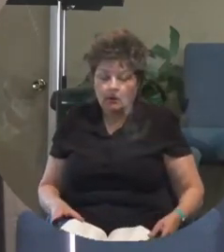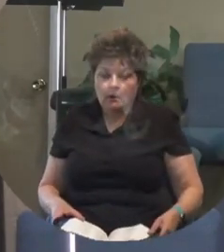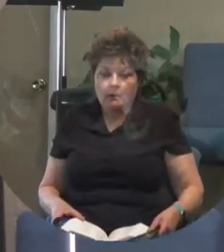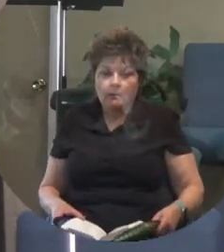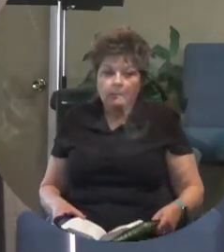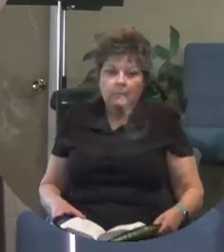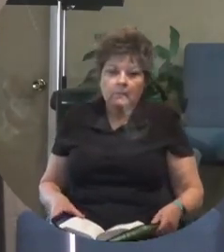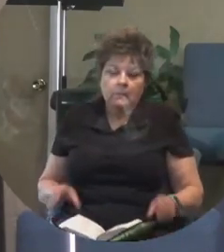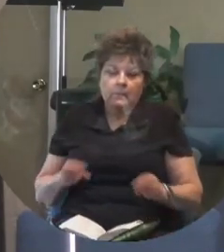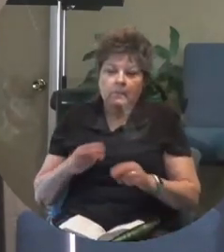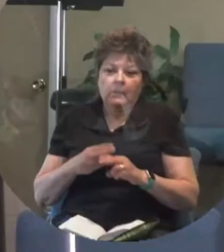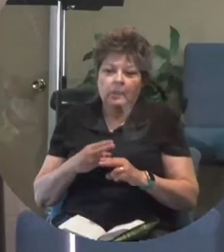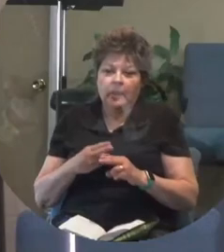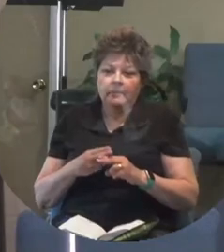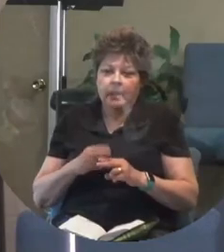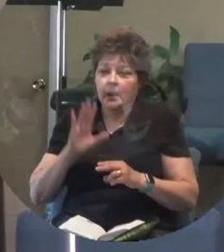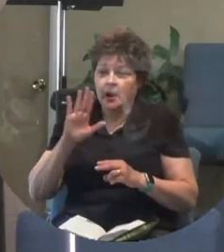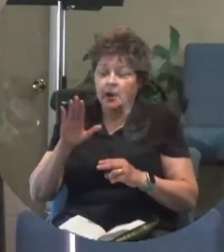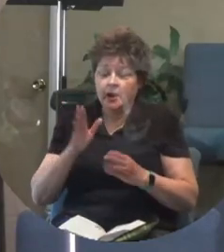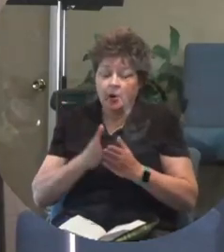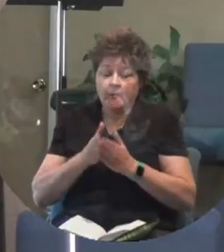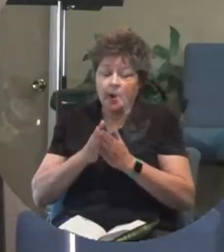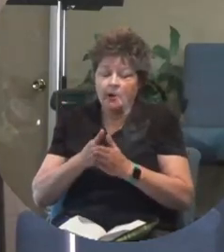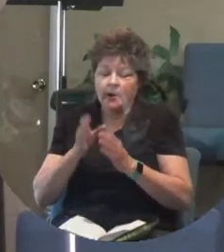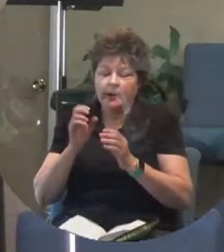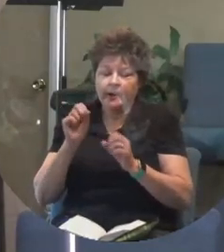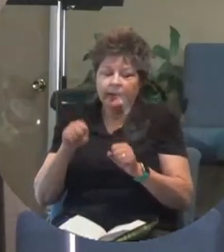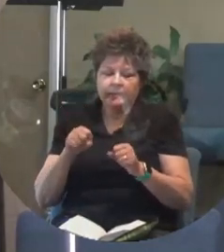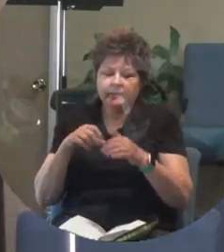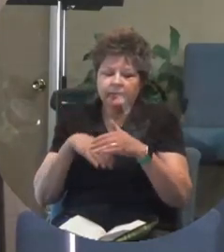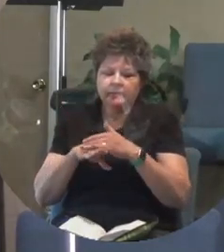Name it. Your boat could go in your barn.